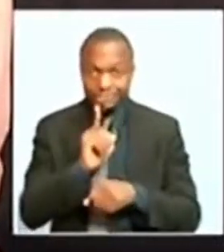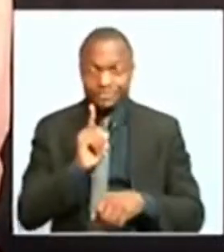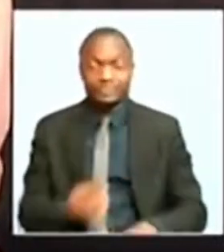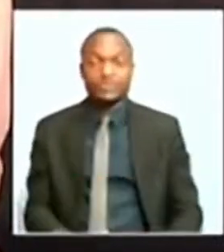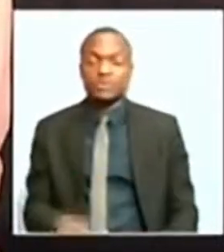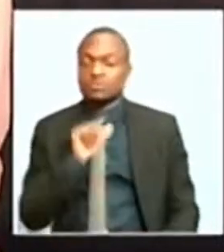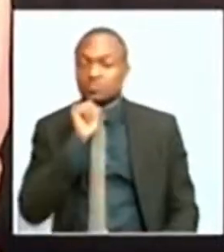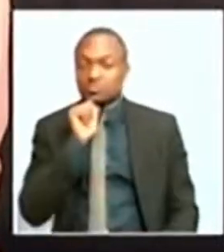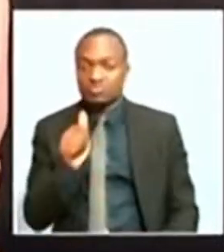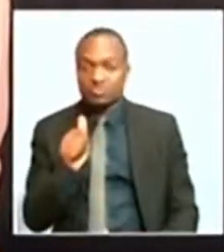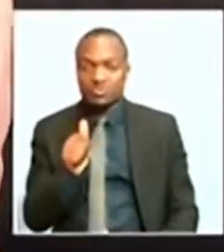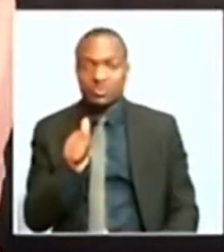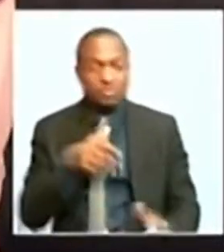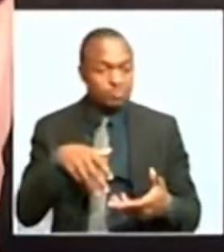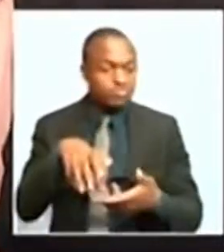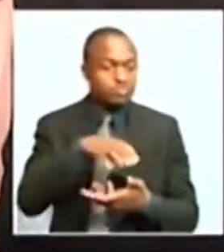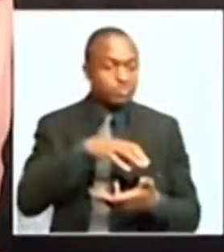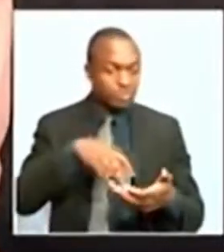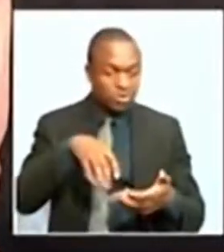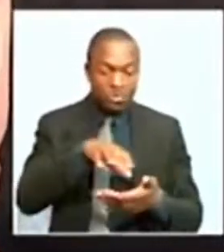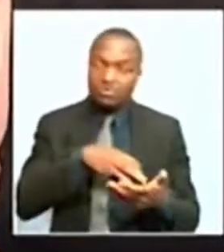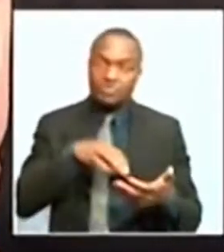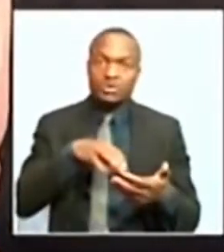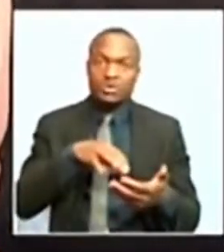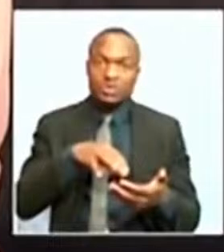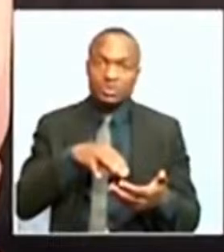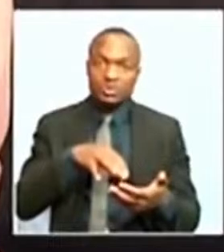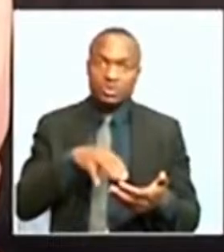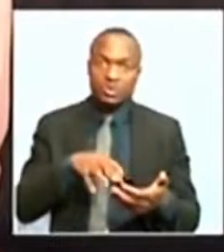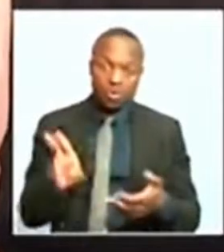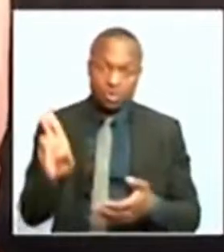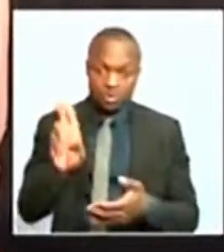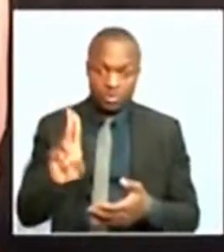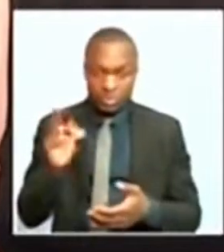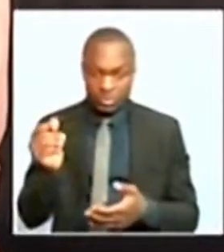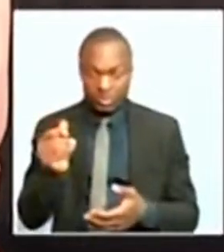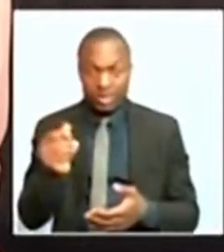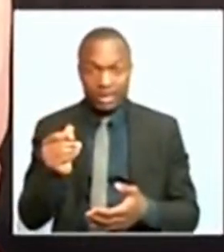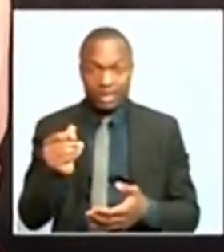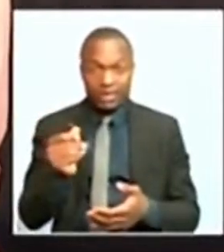we don't disrupt the budget as much as it was disrupted during